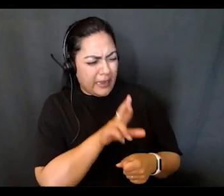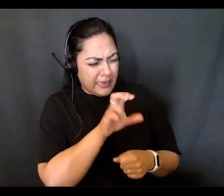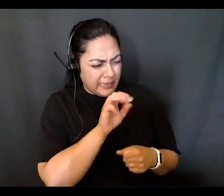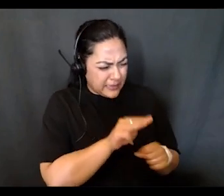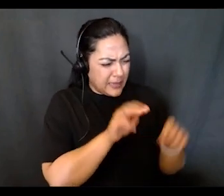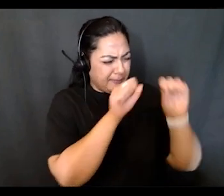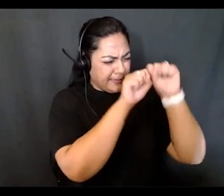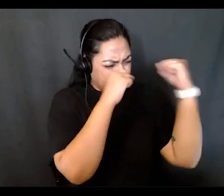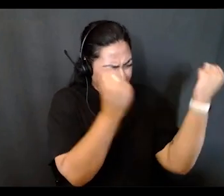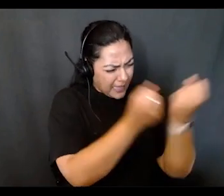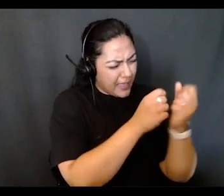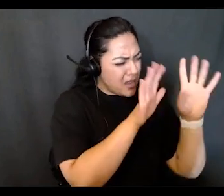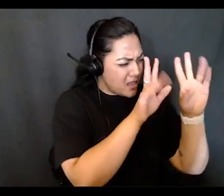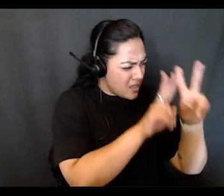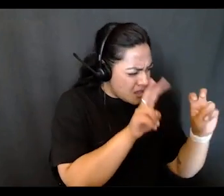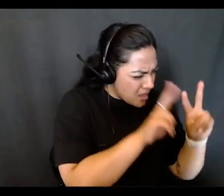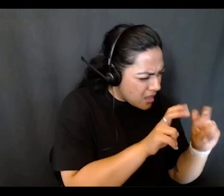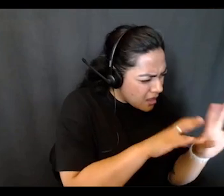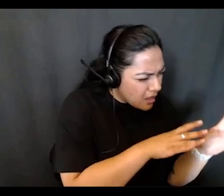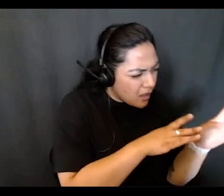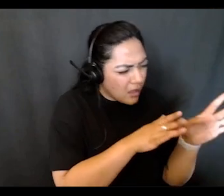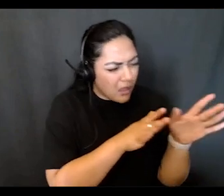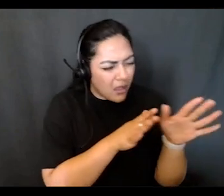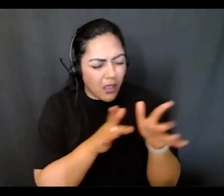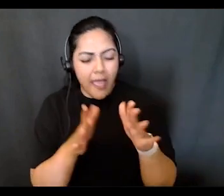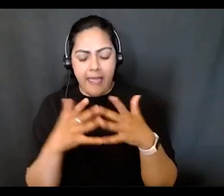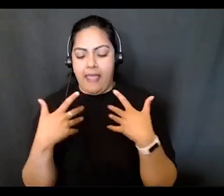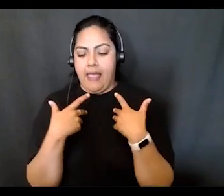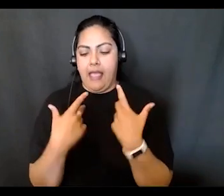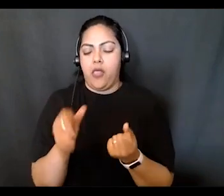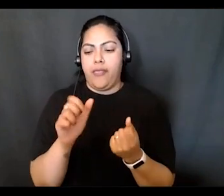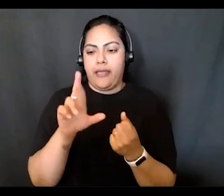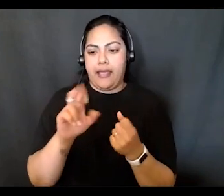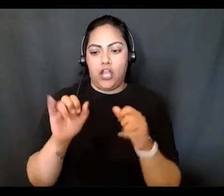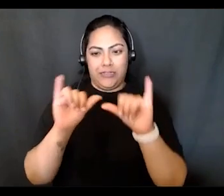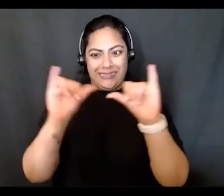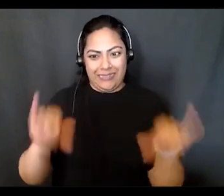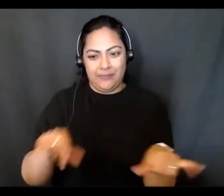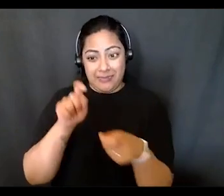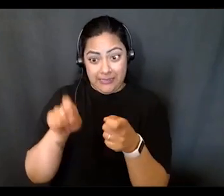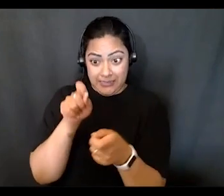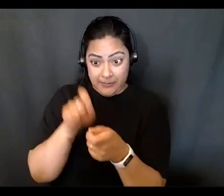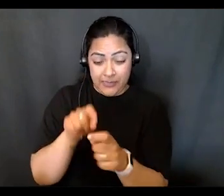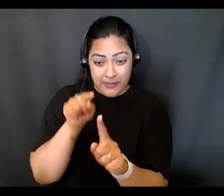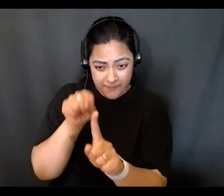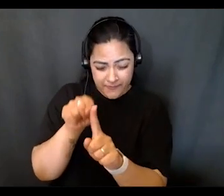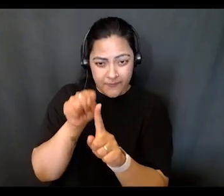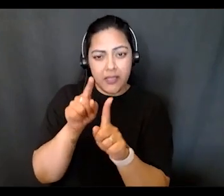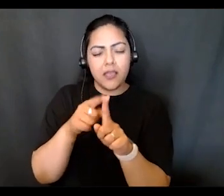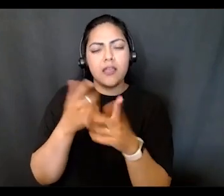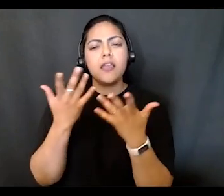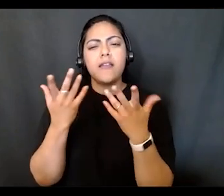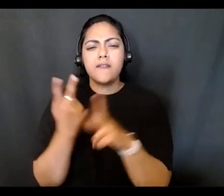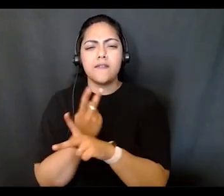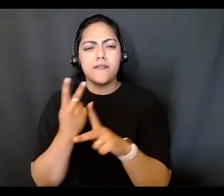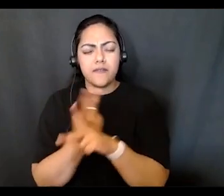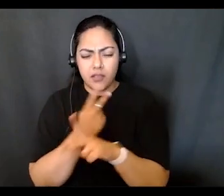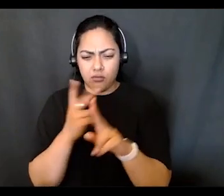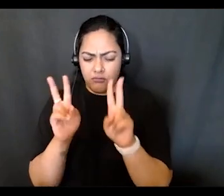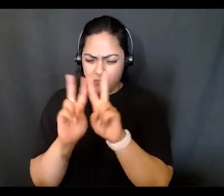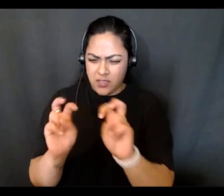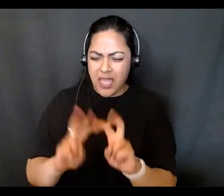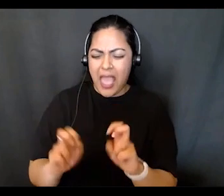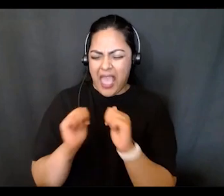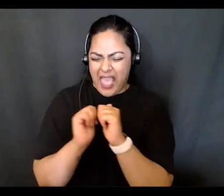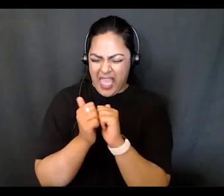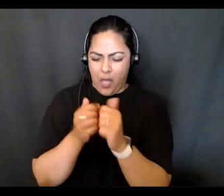moving through to talk about the healthcare system specifically. So here it's really thinking through how anti-racism shows